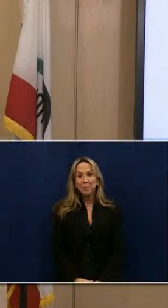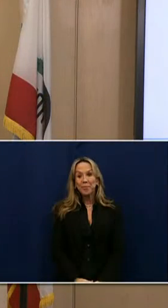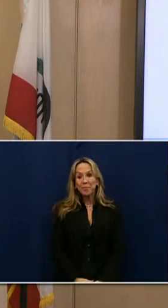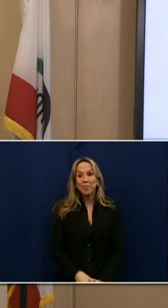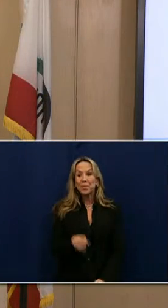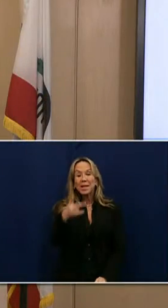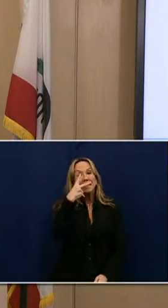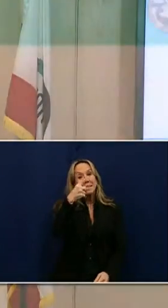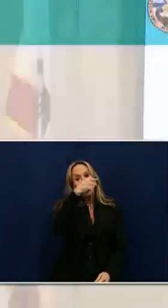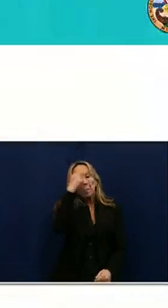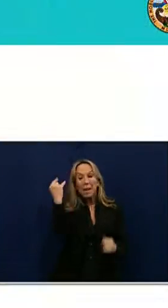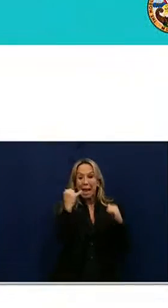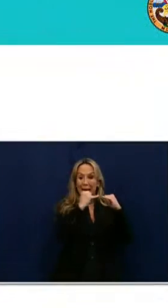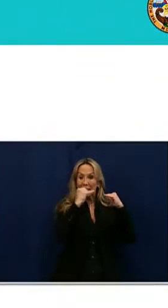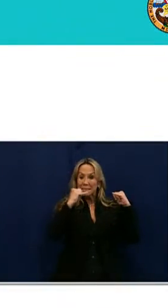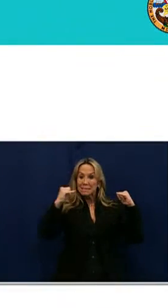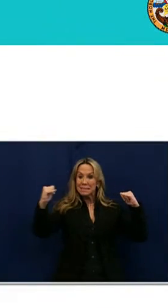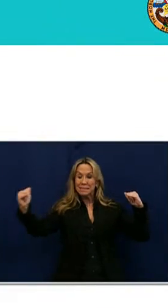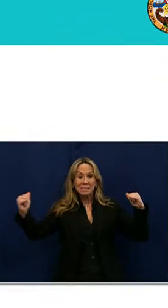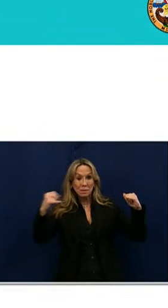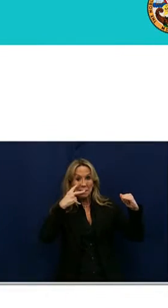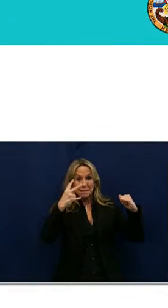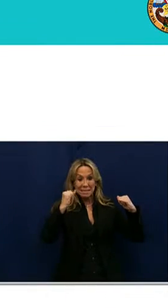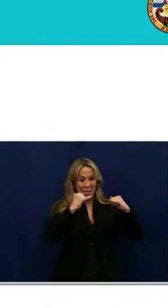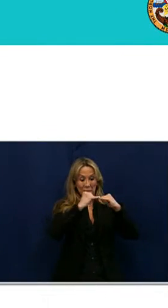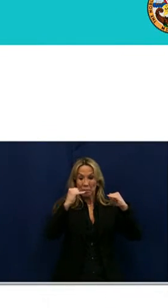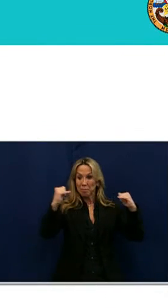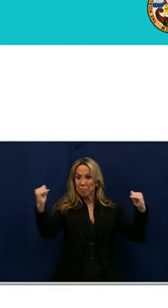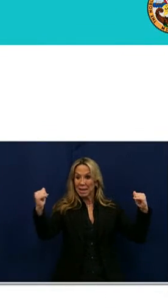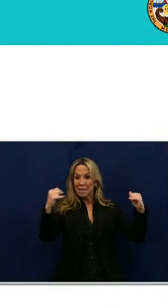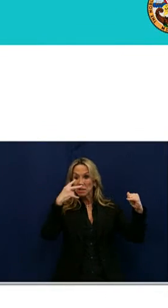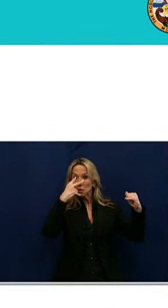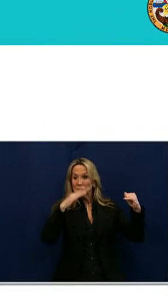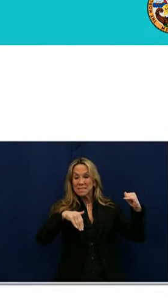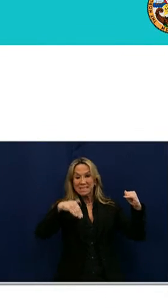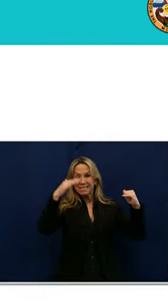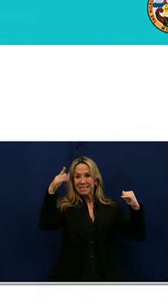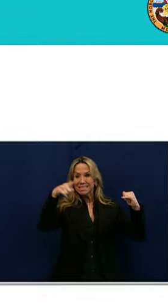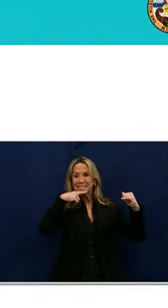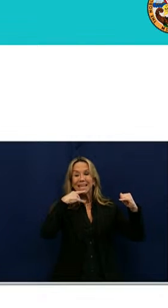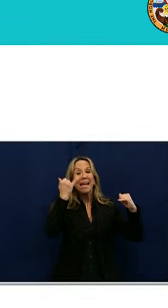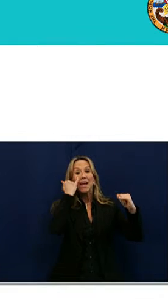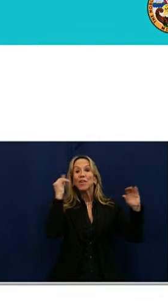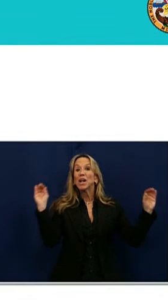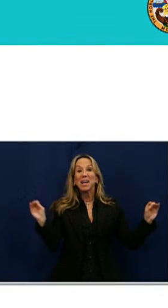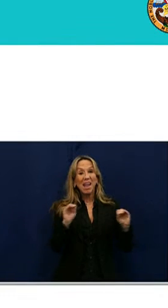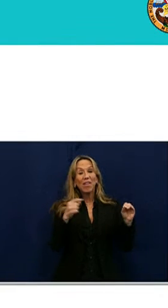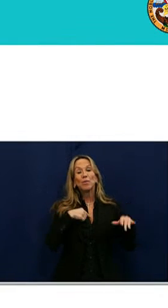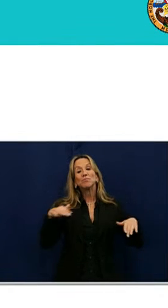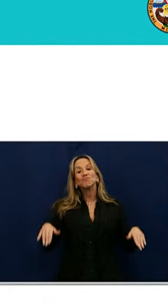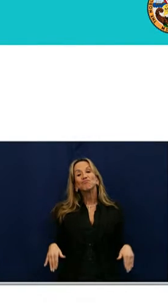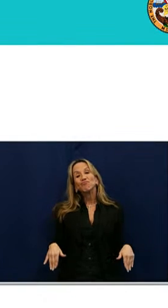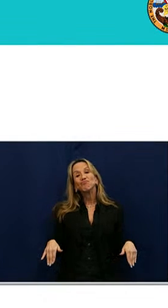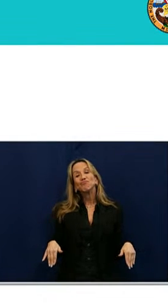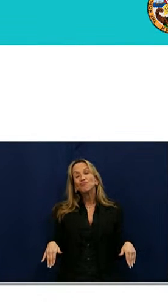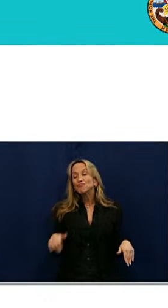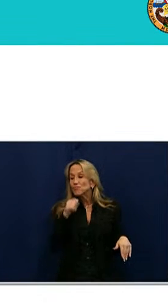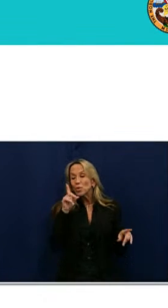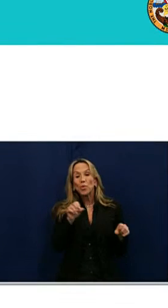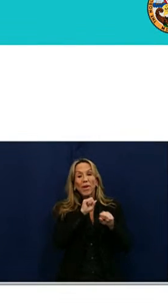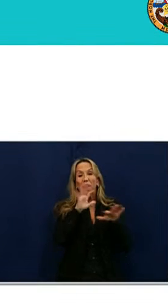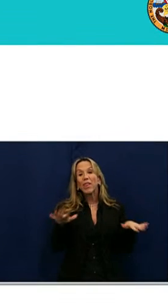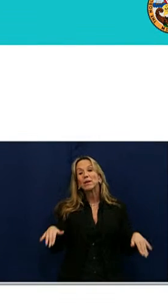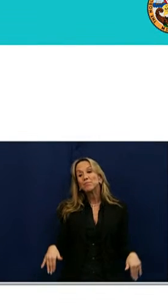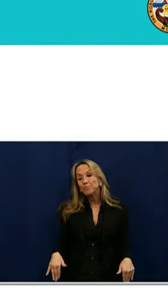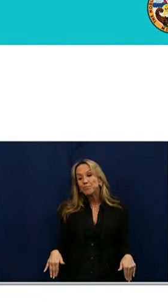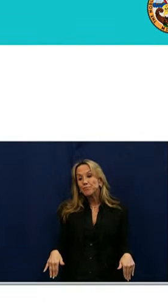I think the black line there that shows us overwhelming ICU capacity, if you see at the top right there, it says if no action were taken. And